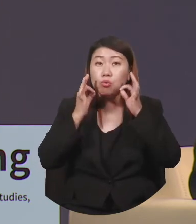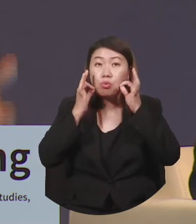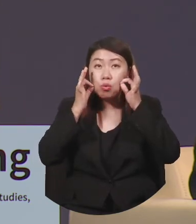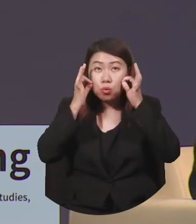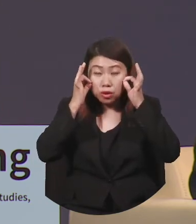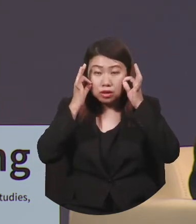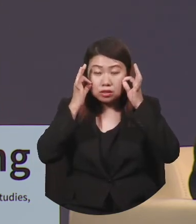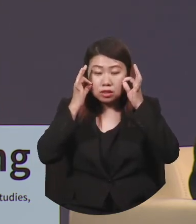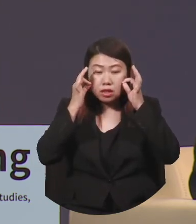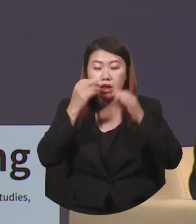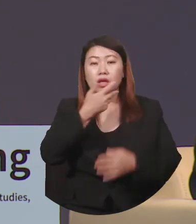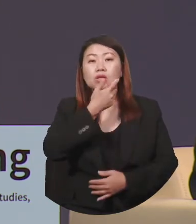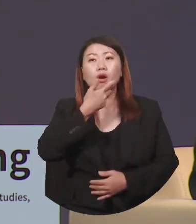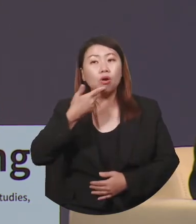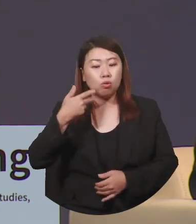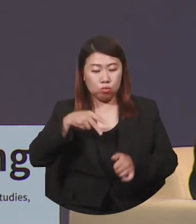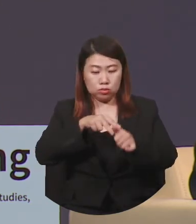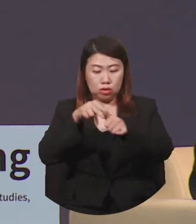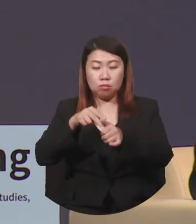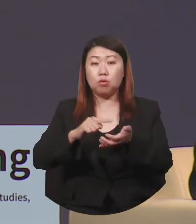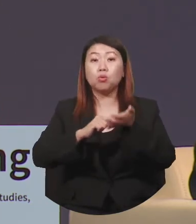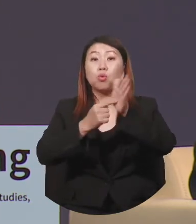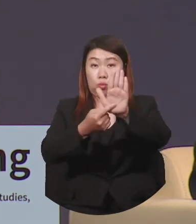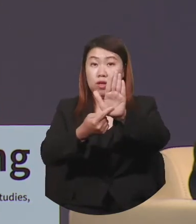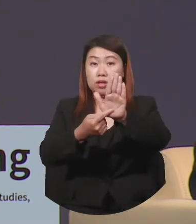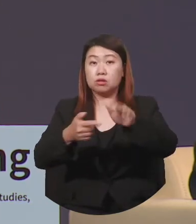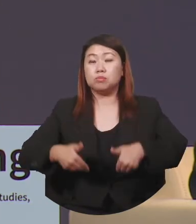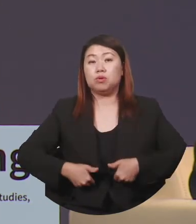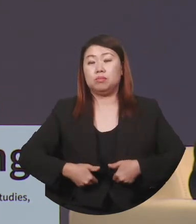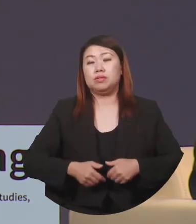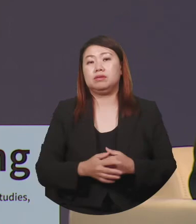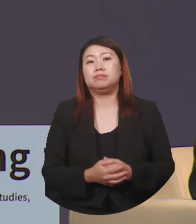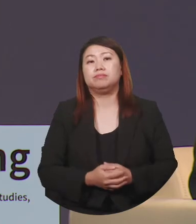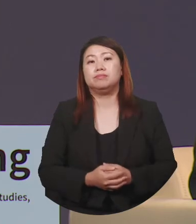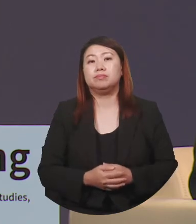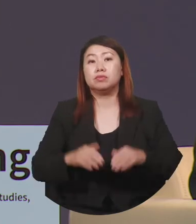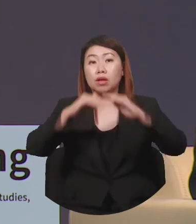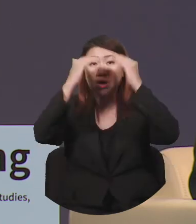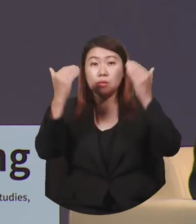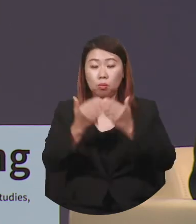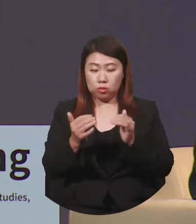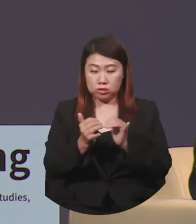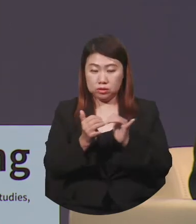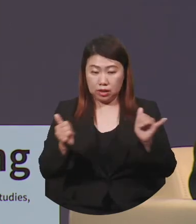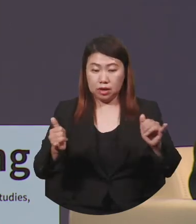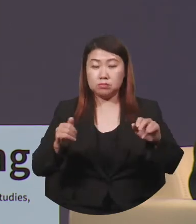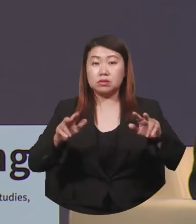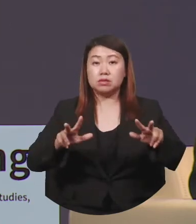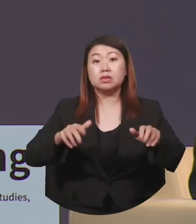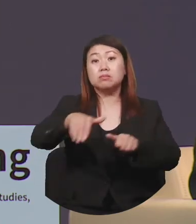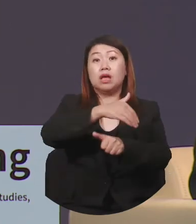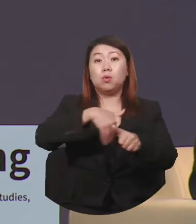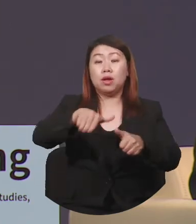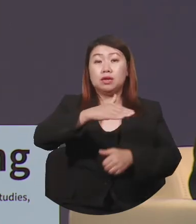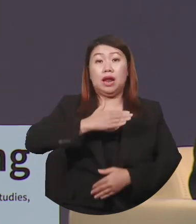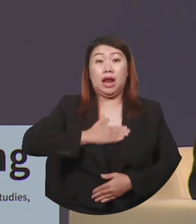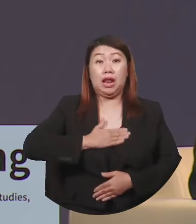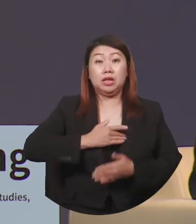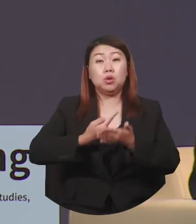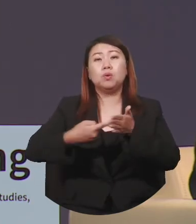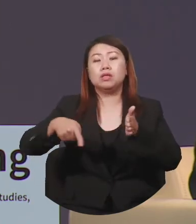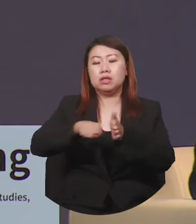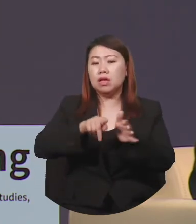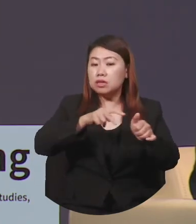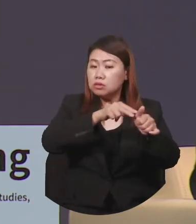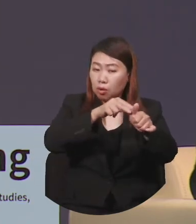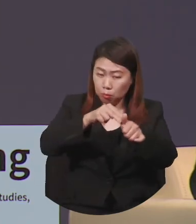that everyone should know what's going on. Actually, the information is the first and the partner is the next. That's it.